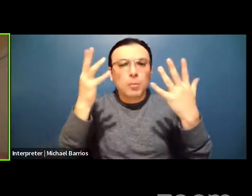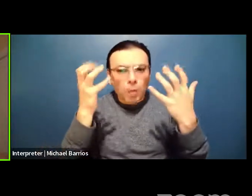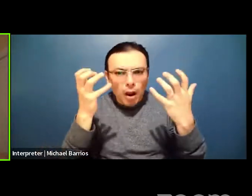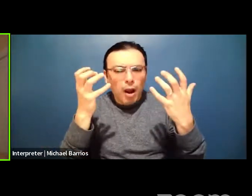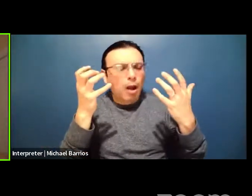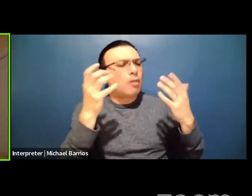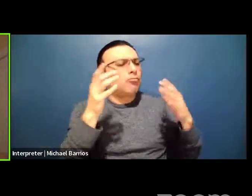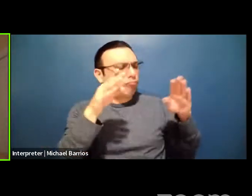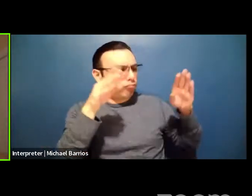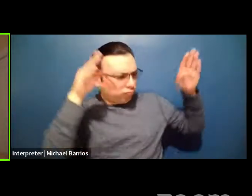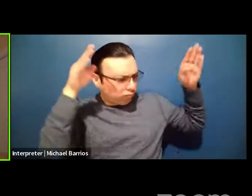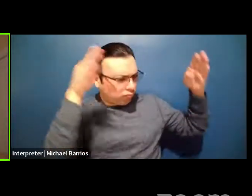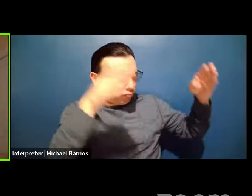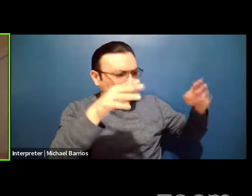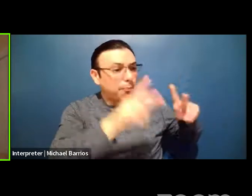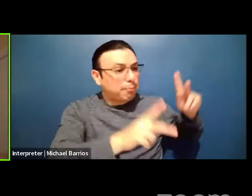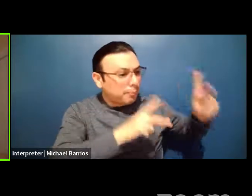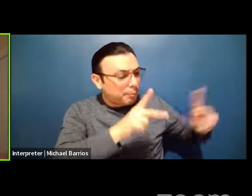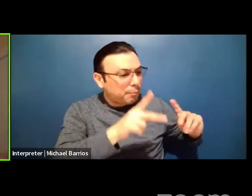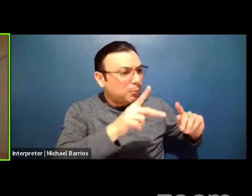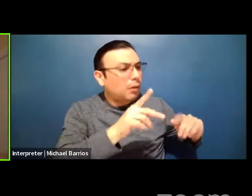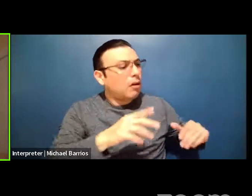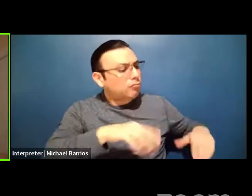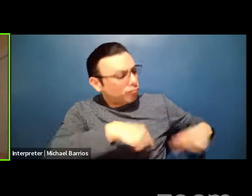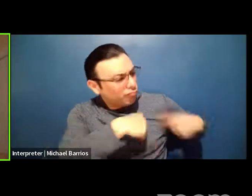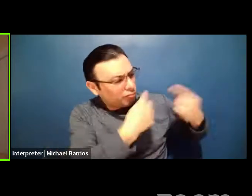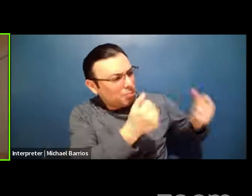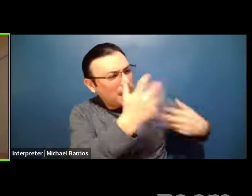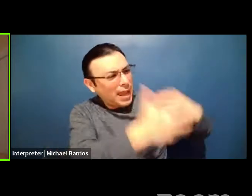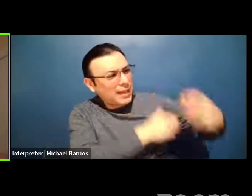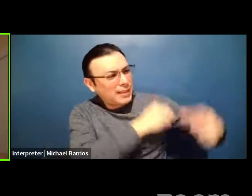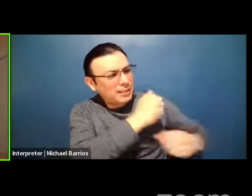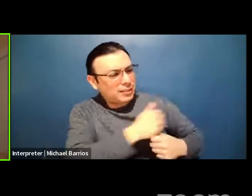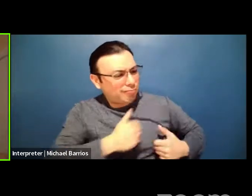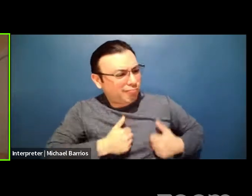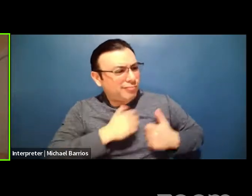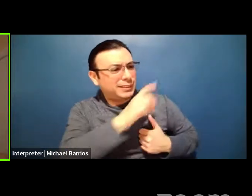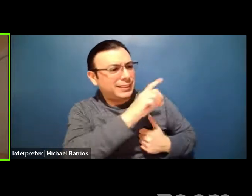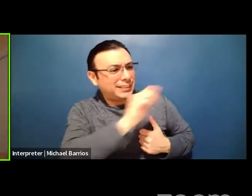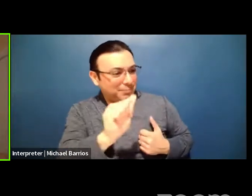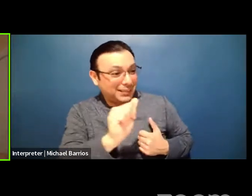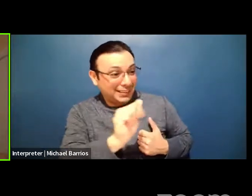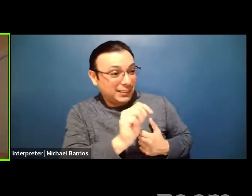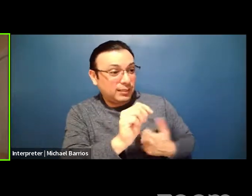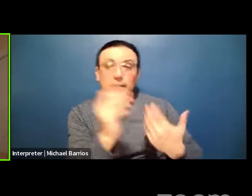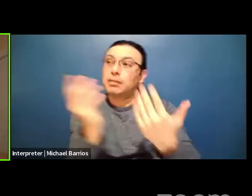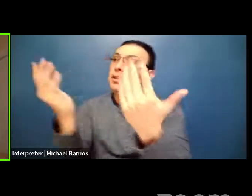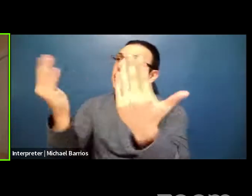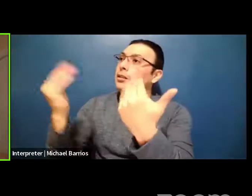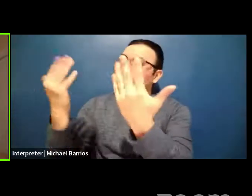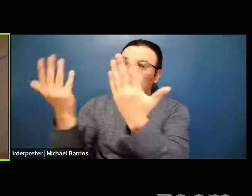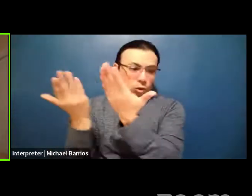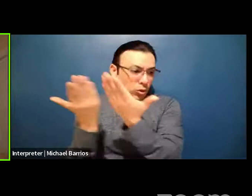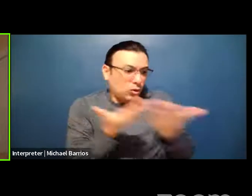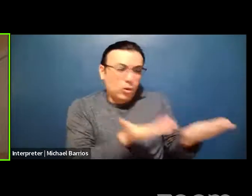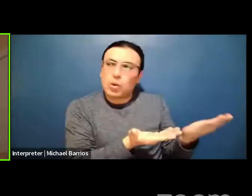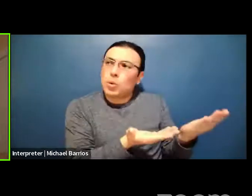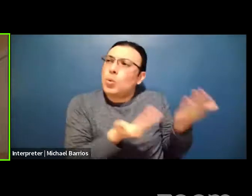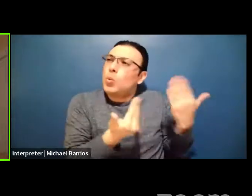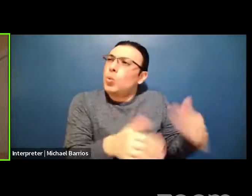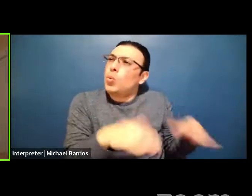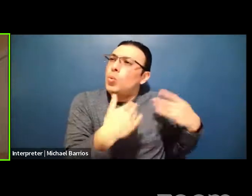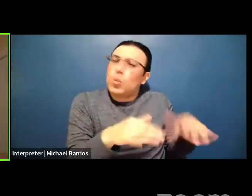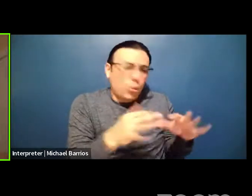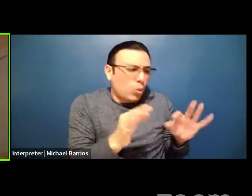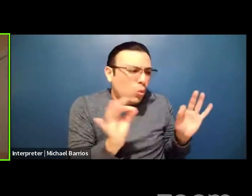disability and invites others to recognize its richness. We are saying, look